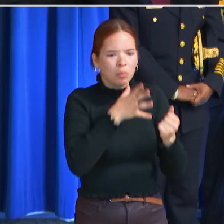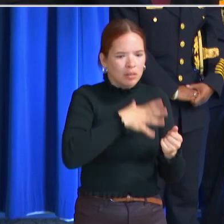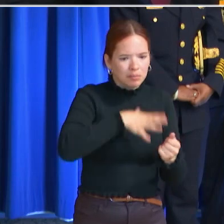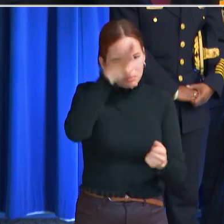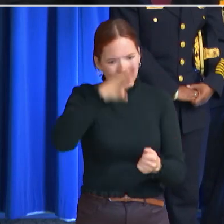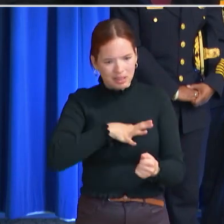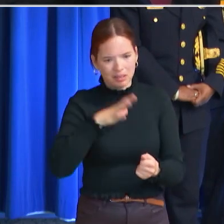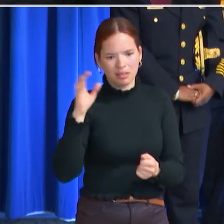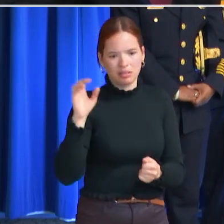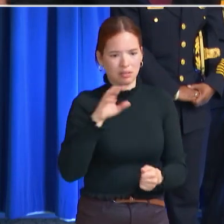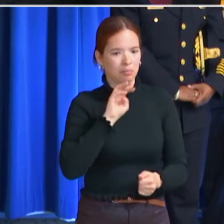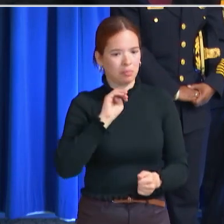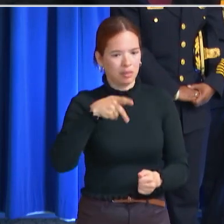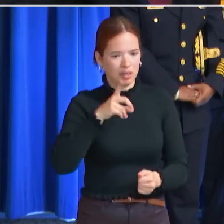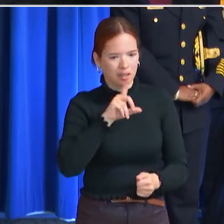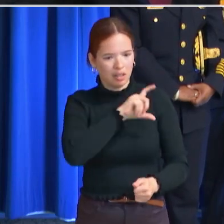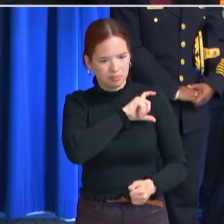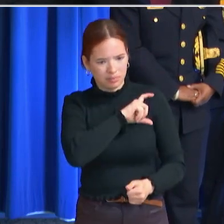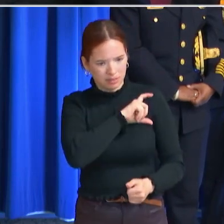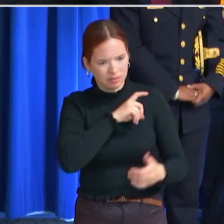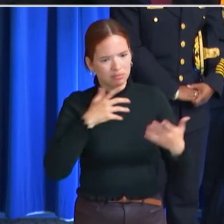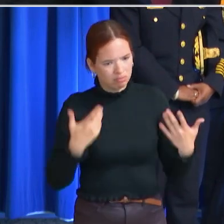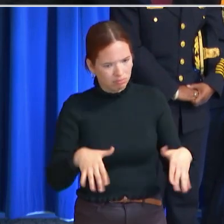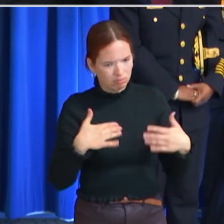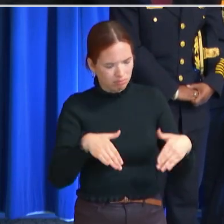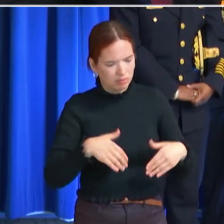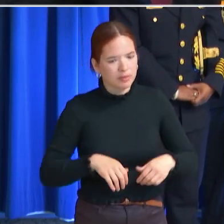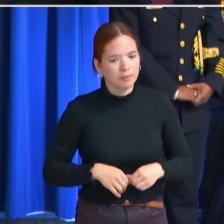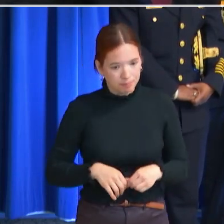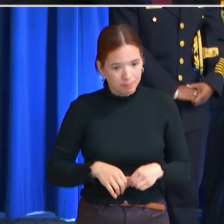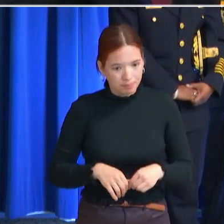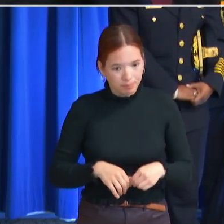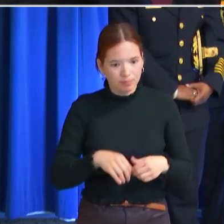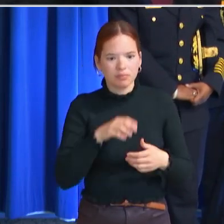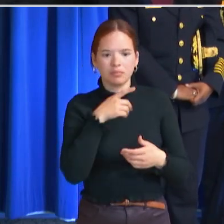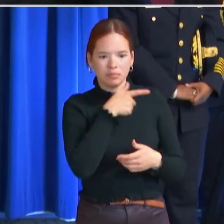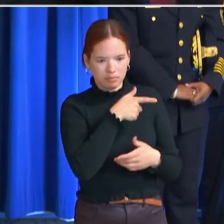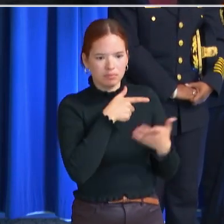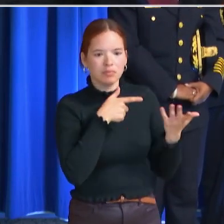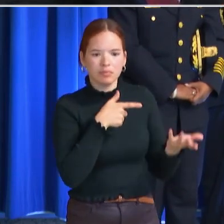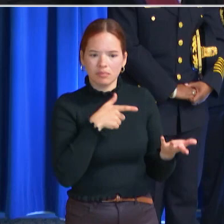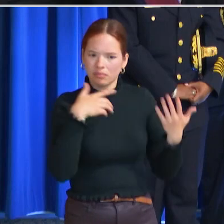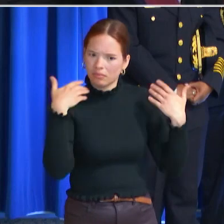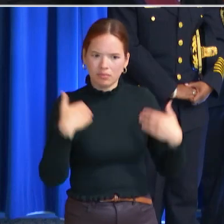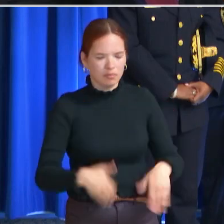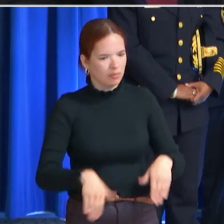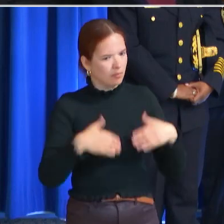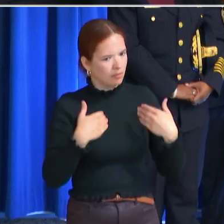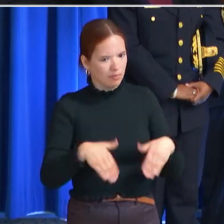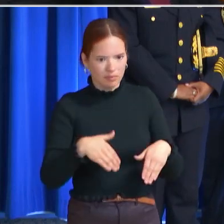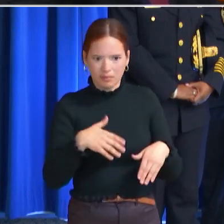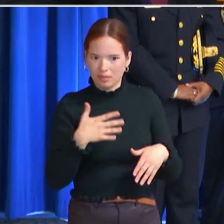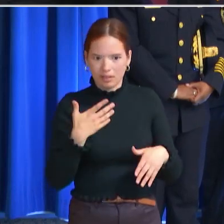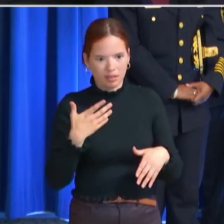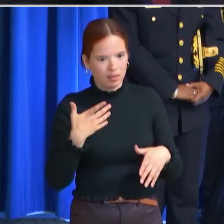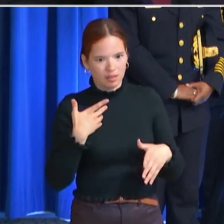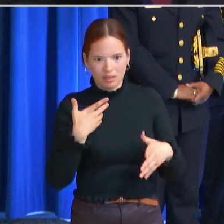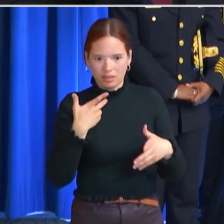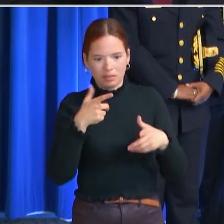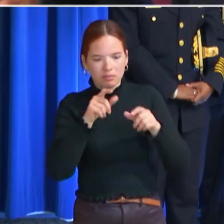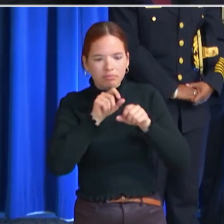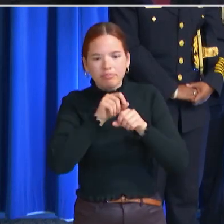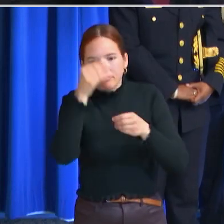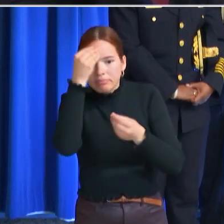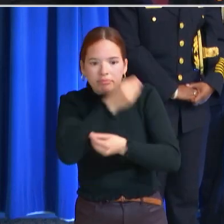does not go unnoticed. And as I shared with you, for those of you who say, oh, this was breaking news yesterday, he just told the mayor drop the bomb at 5